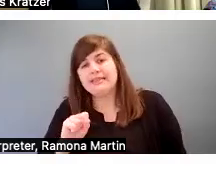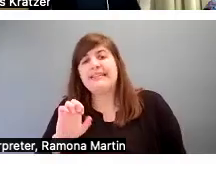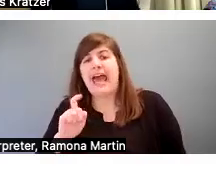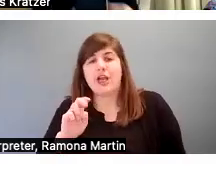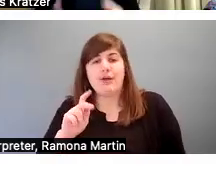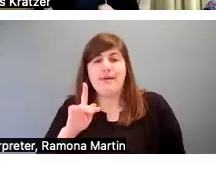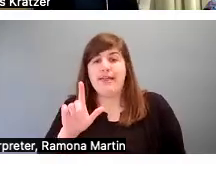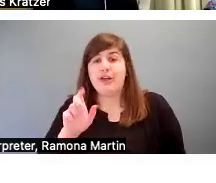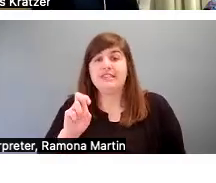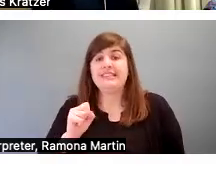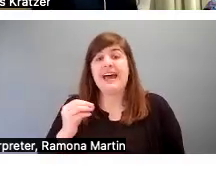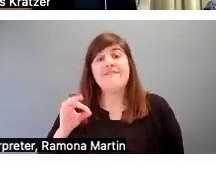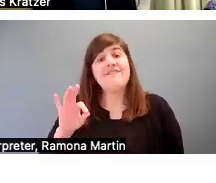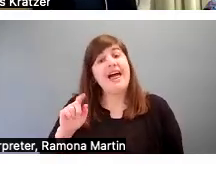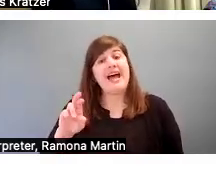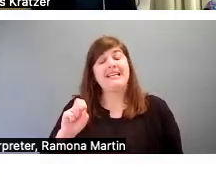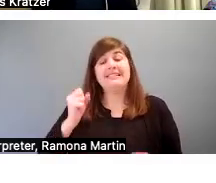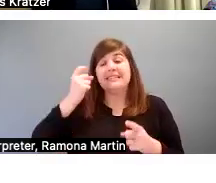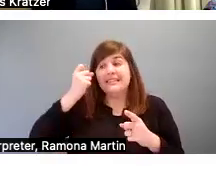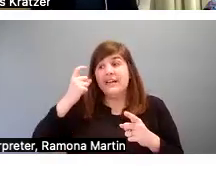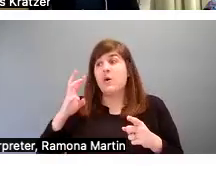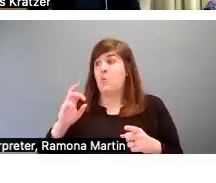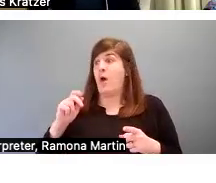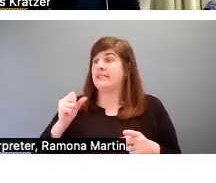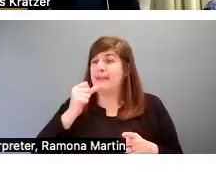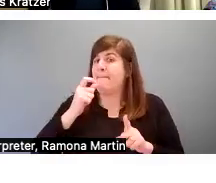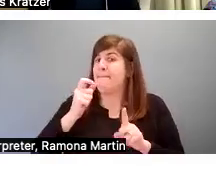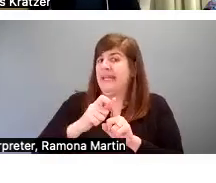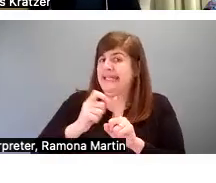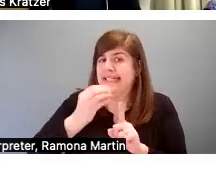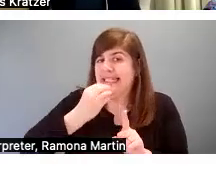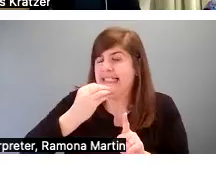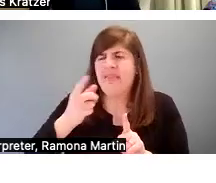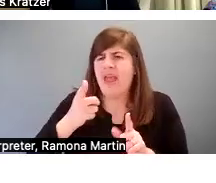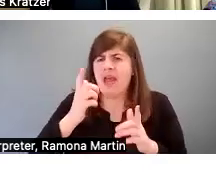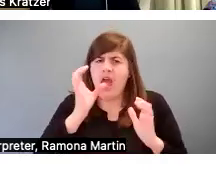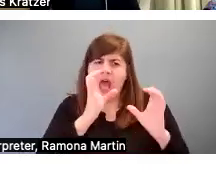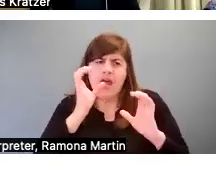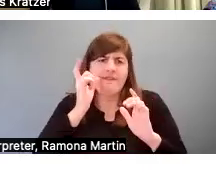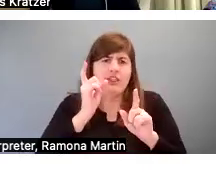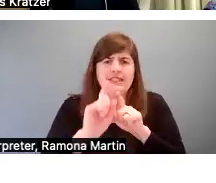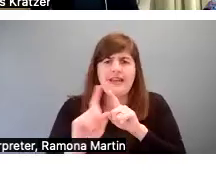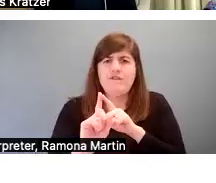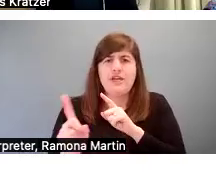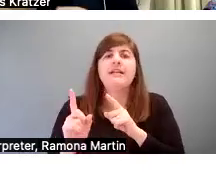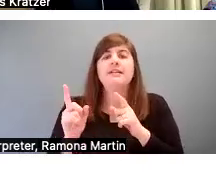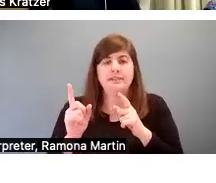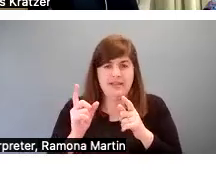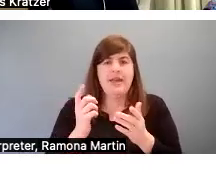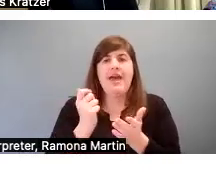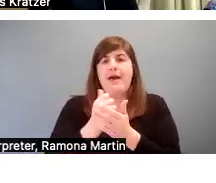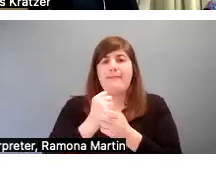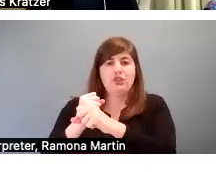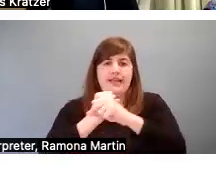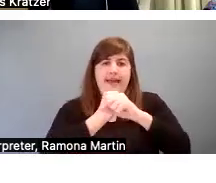Social wasps are so important because they're not picky eaters. They hunt all of these different plant pests and help to protect the plants that